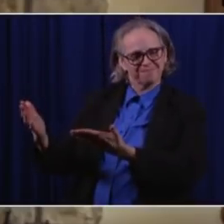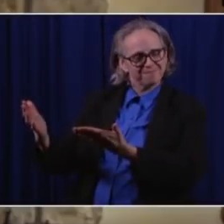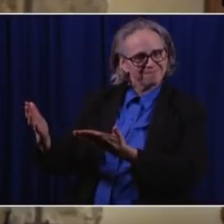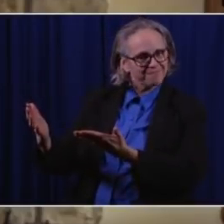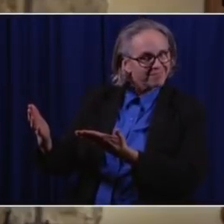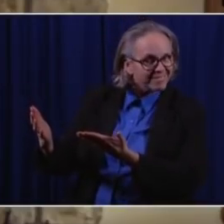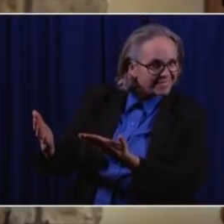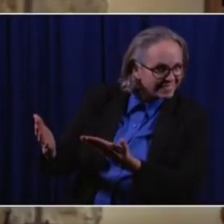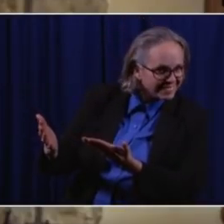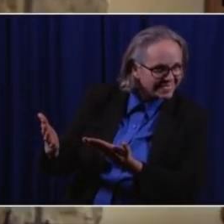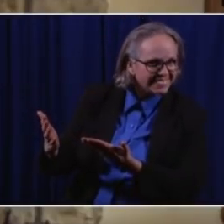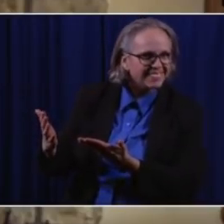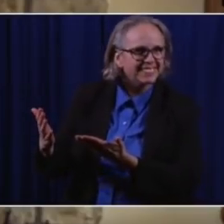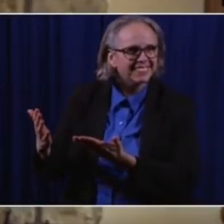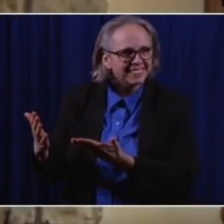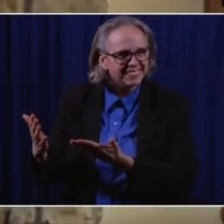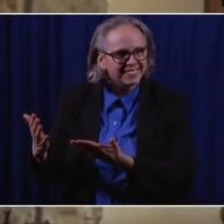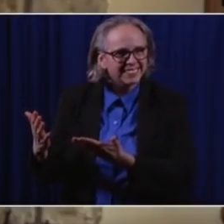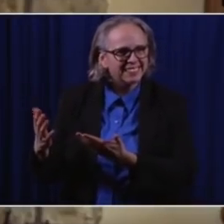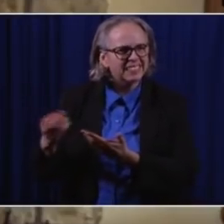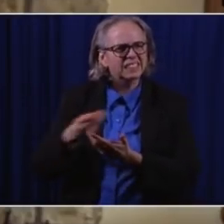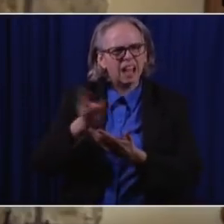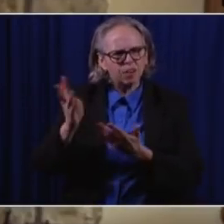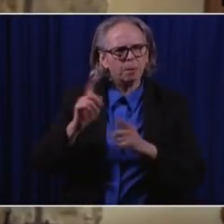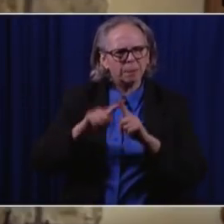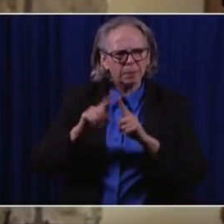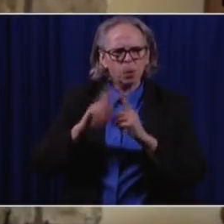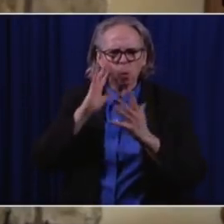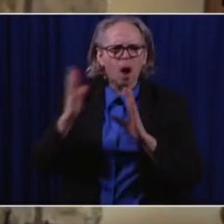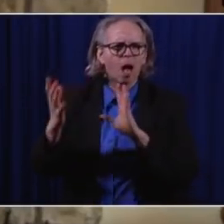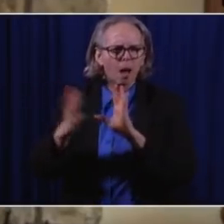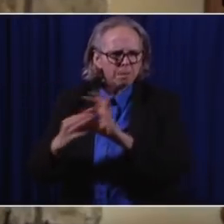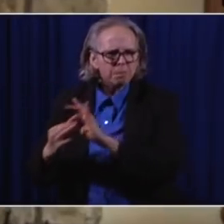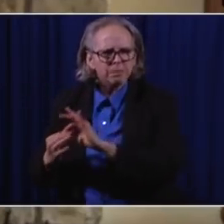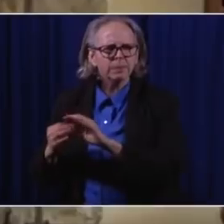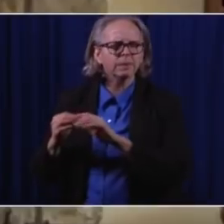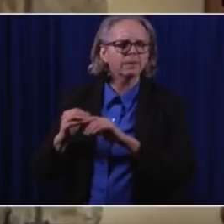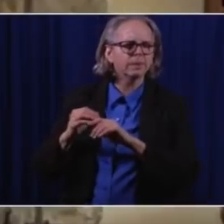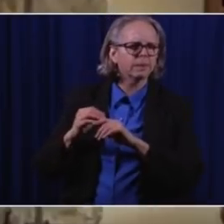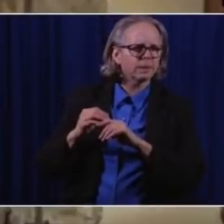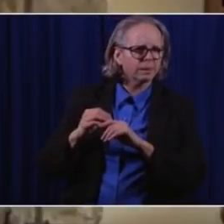By some people who really are living this